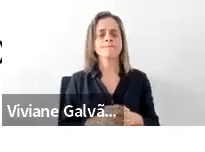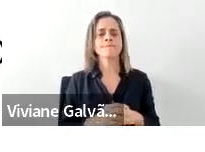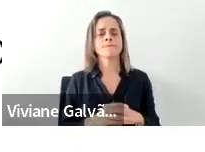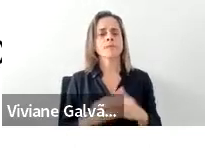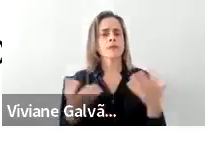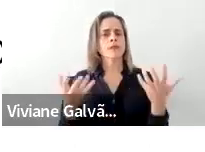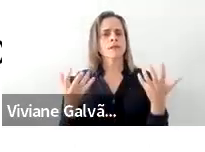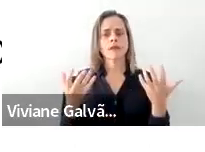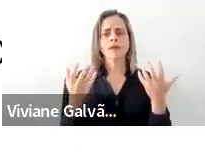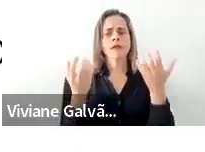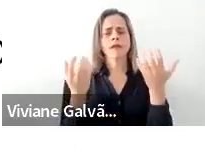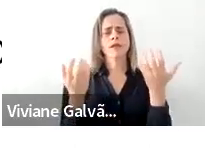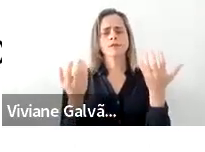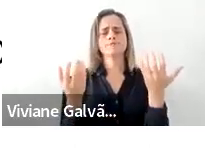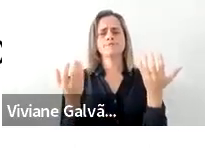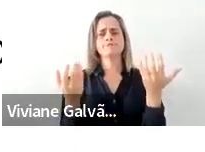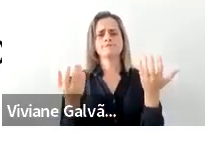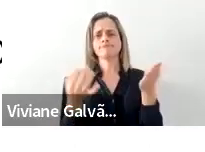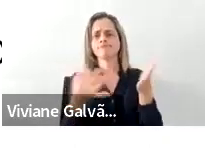that